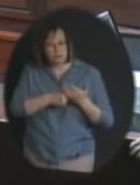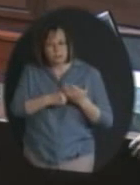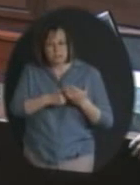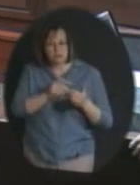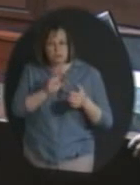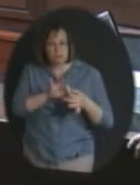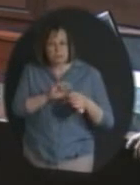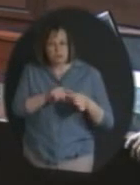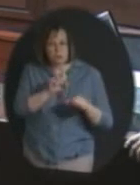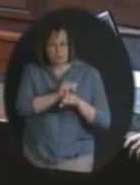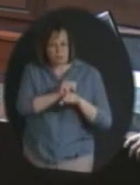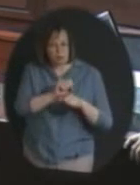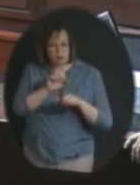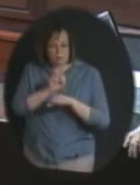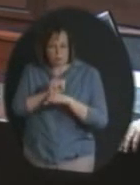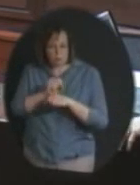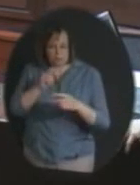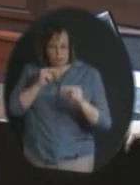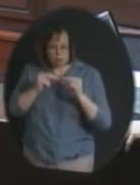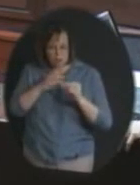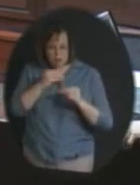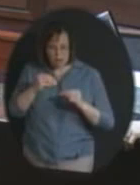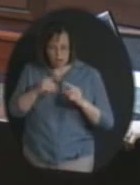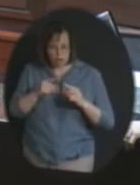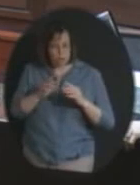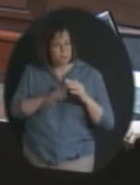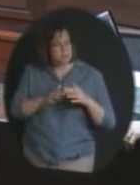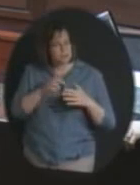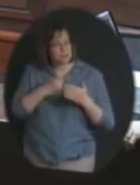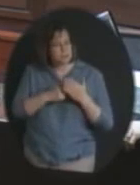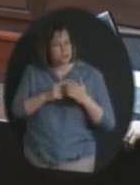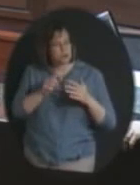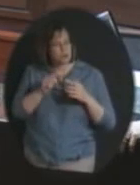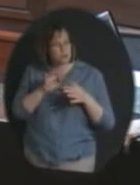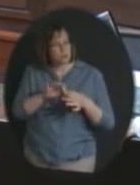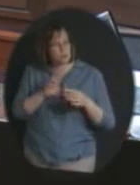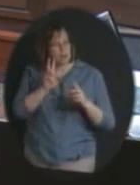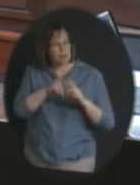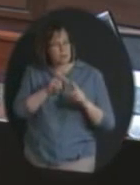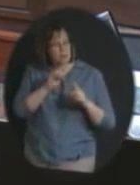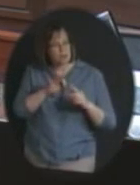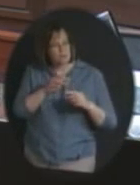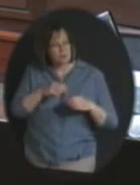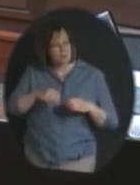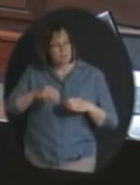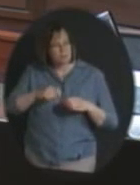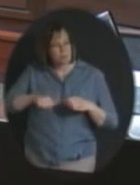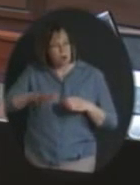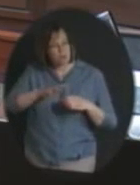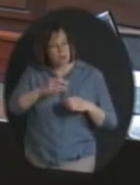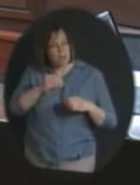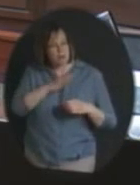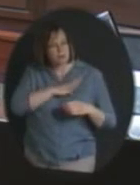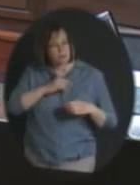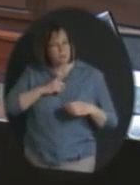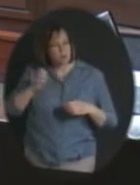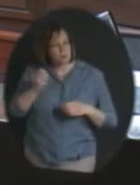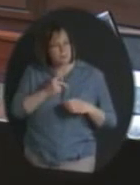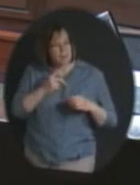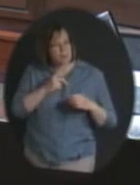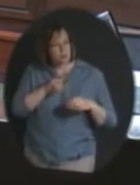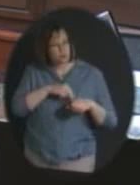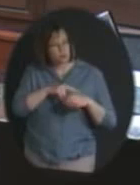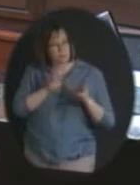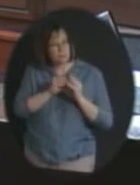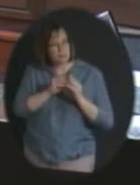to employer-employee negotiations, and for the preliminary discussion relating to the acquisition of real property, and that the board return to the regular